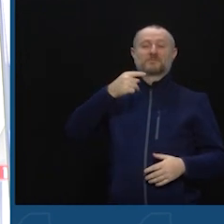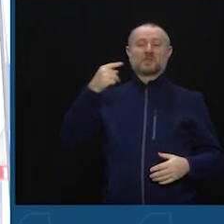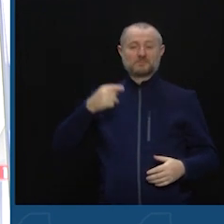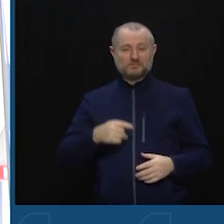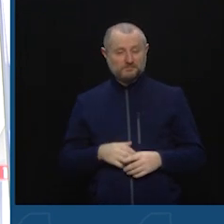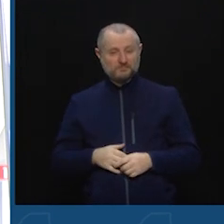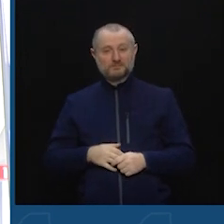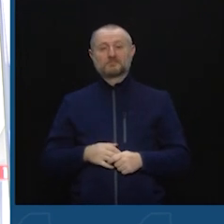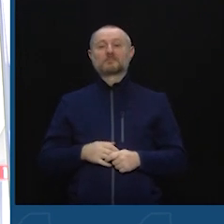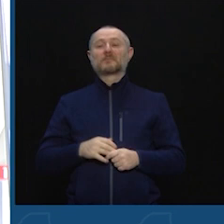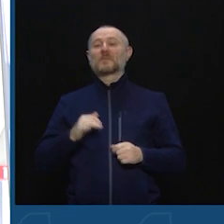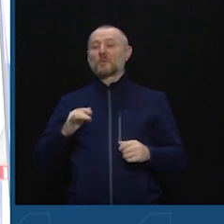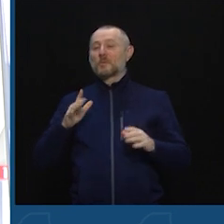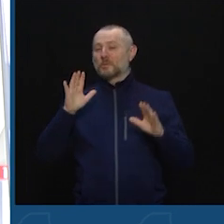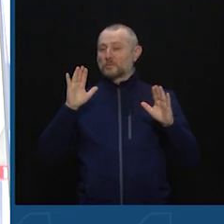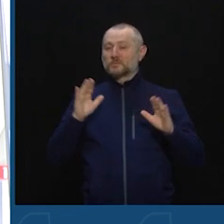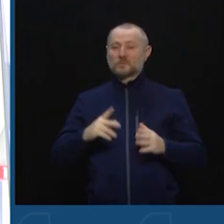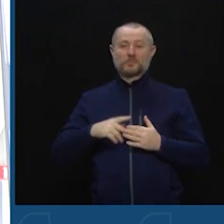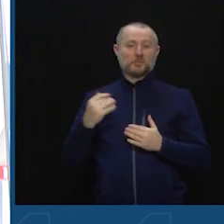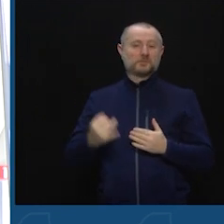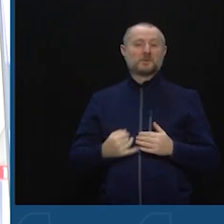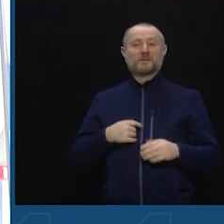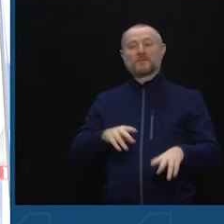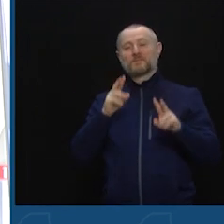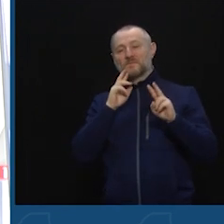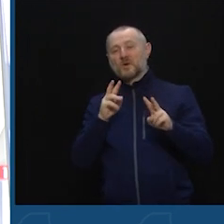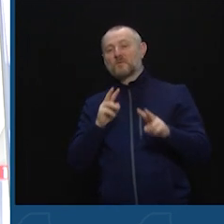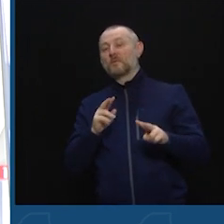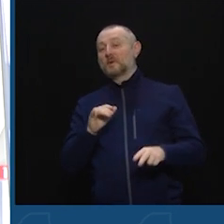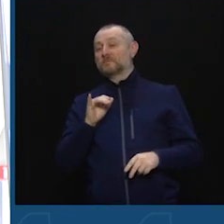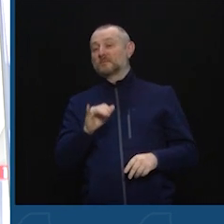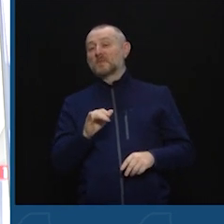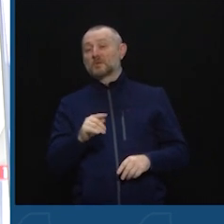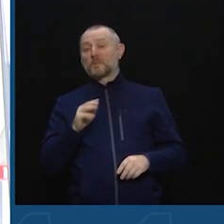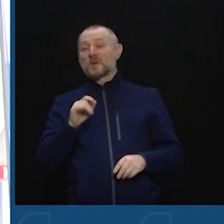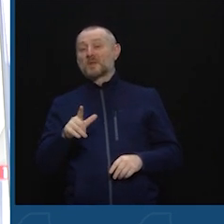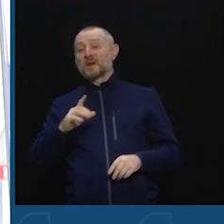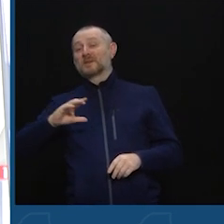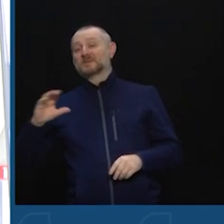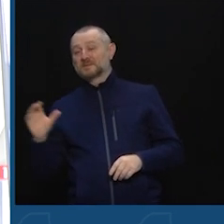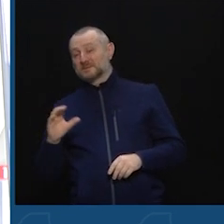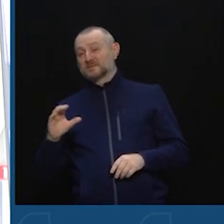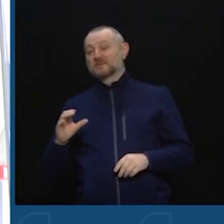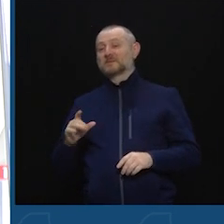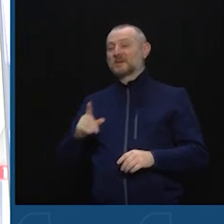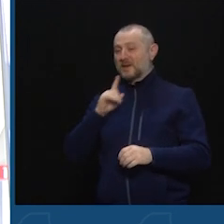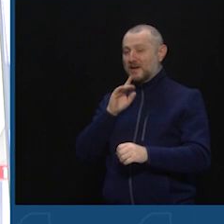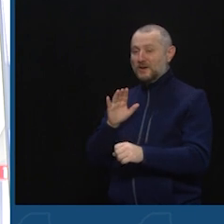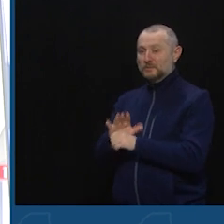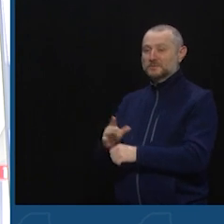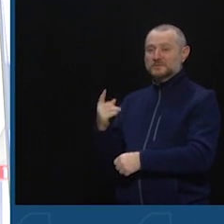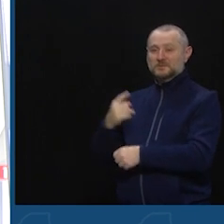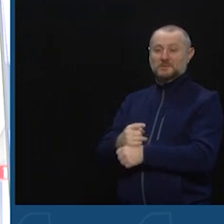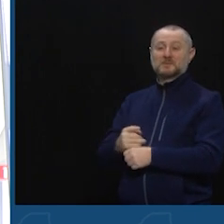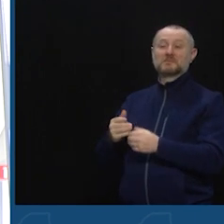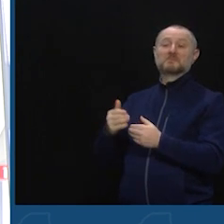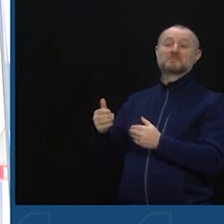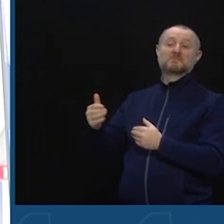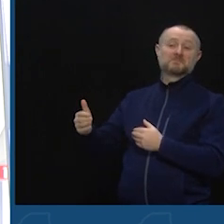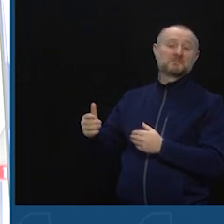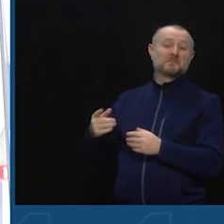wonderful project, and we look forward to the Terminal C dedication in the next couple of